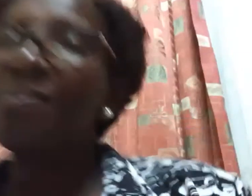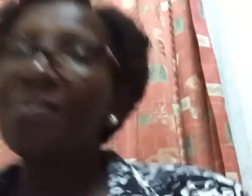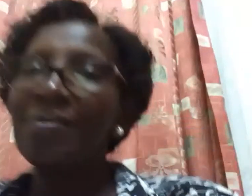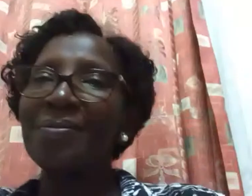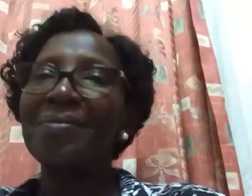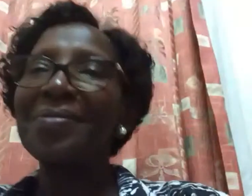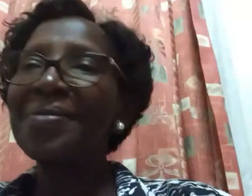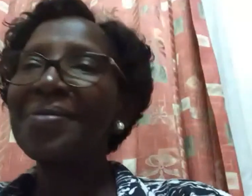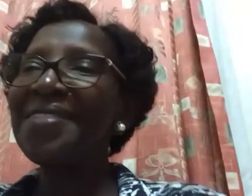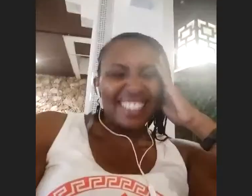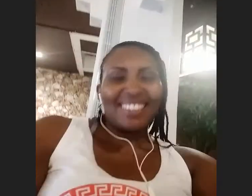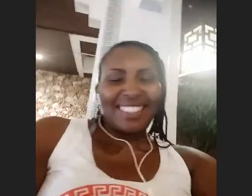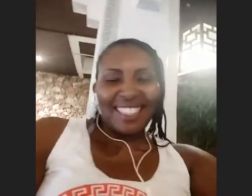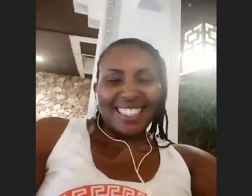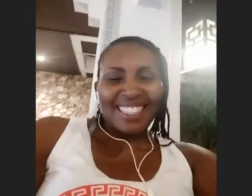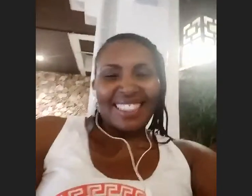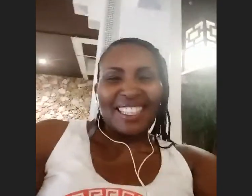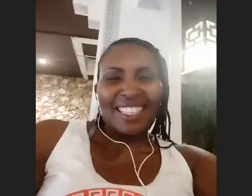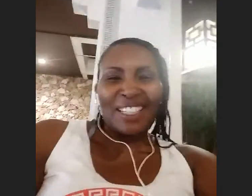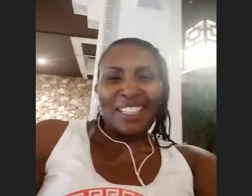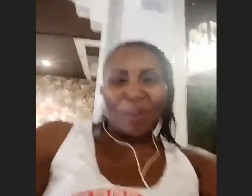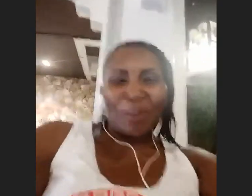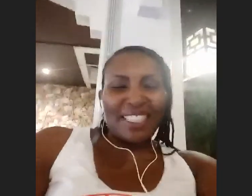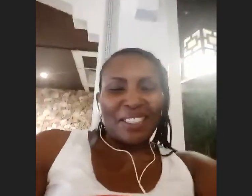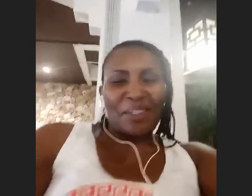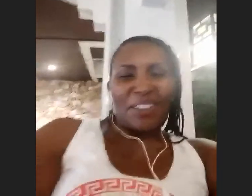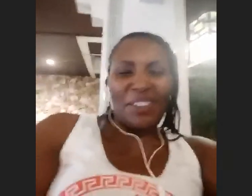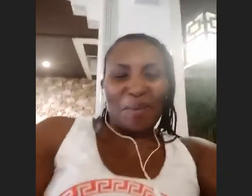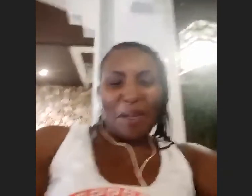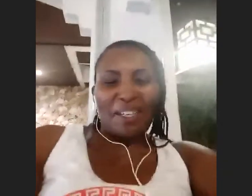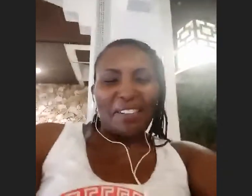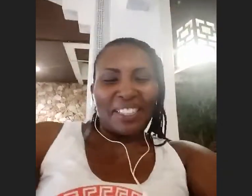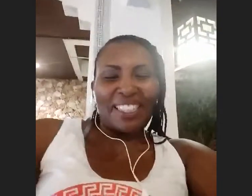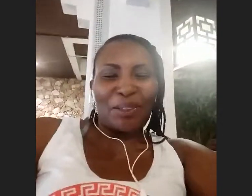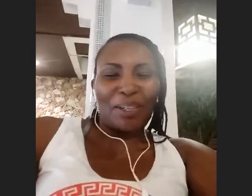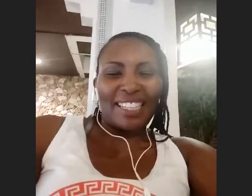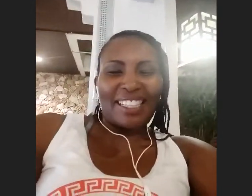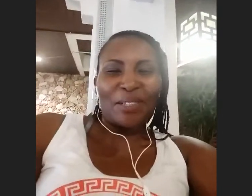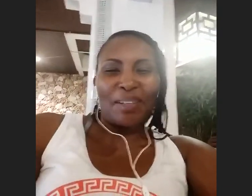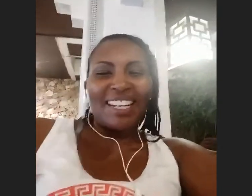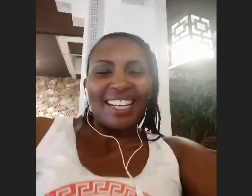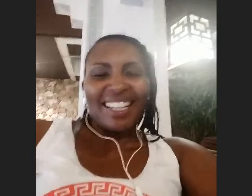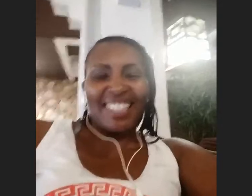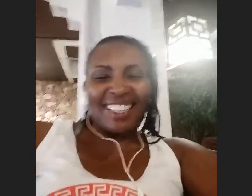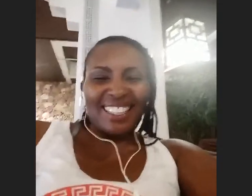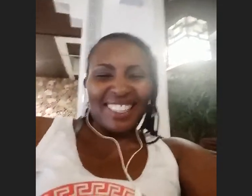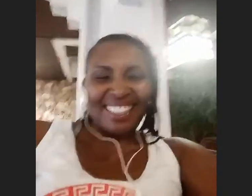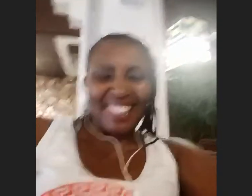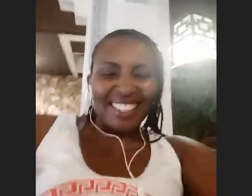monkeys. Aha, excellent. Thank you for repeating it on my behalf. I needed to catch that one.